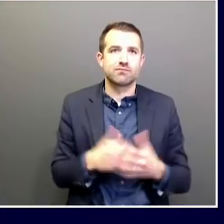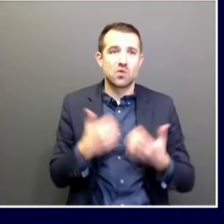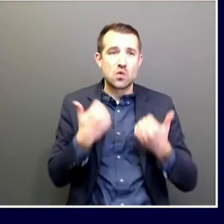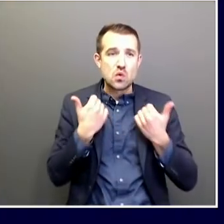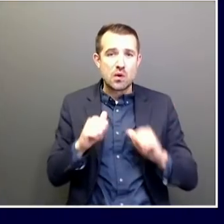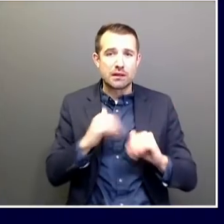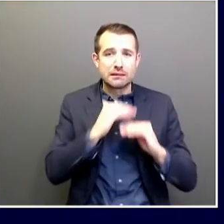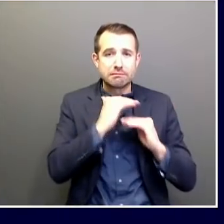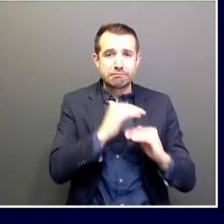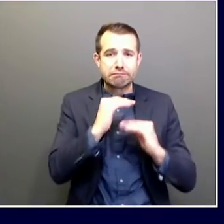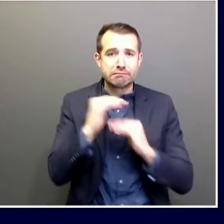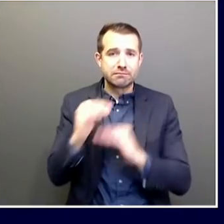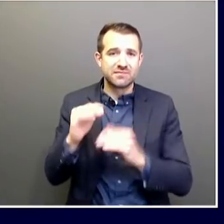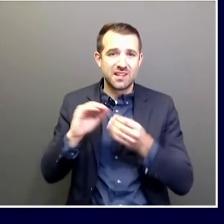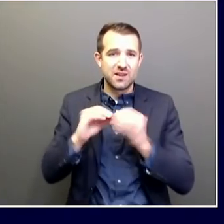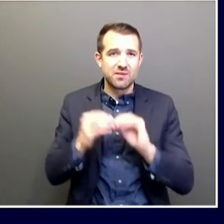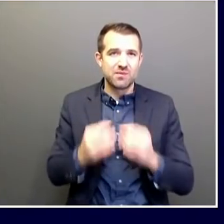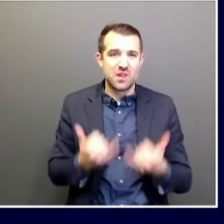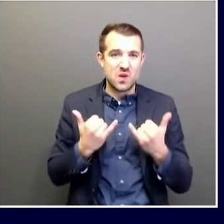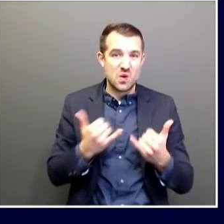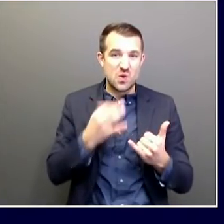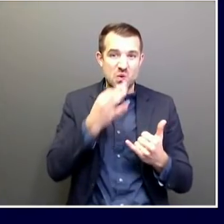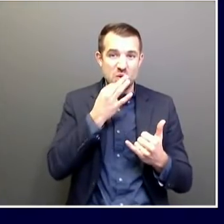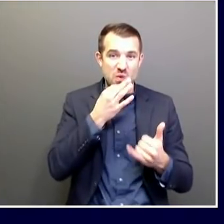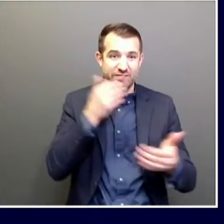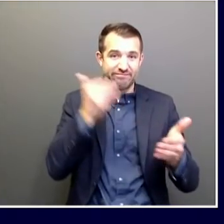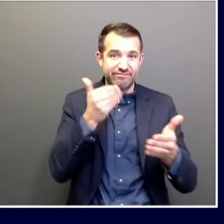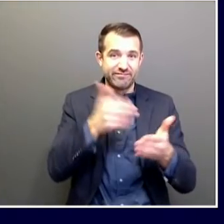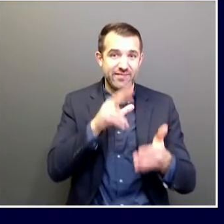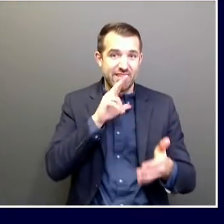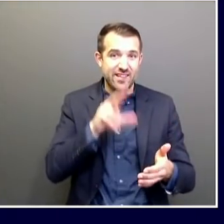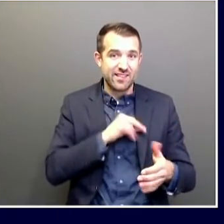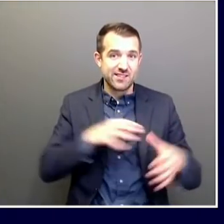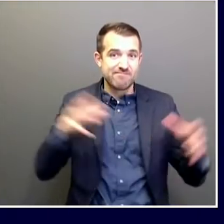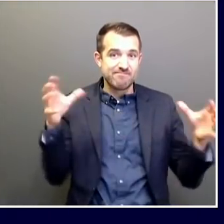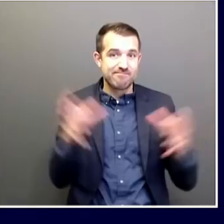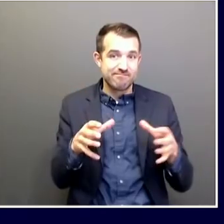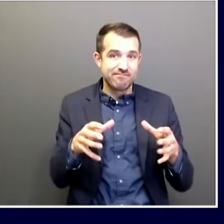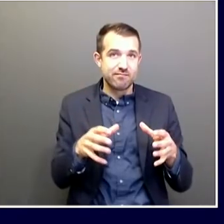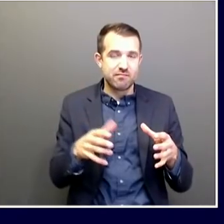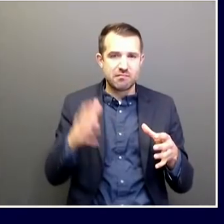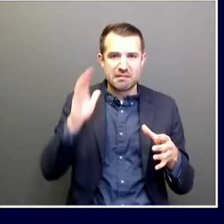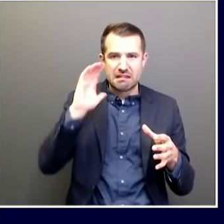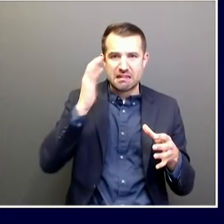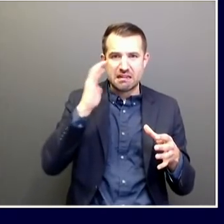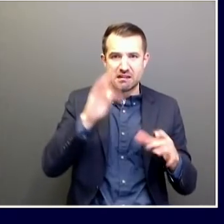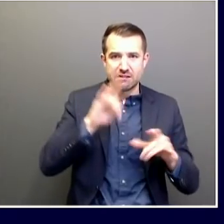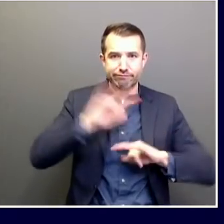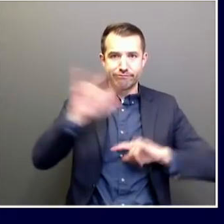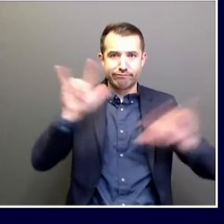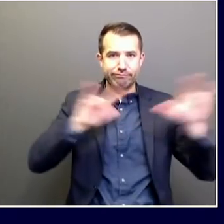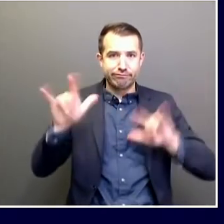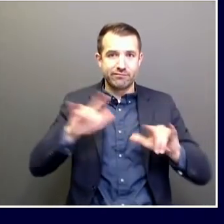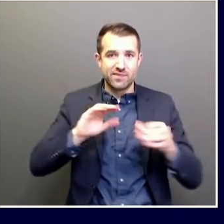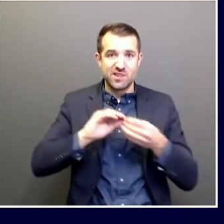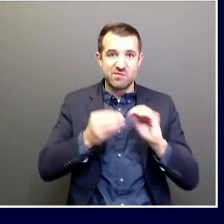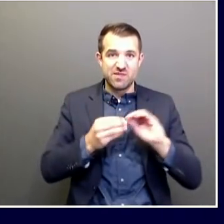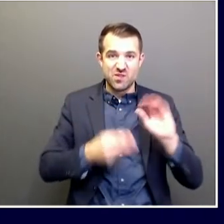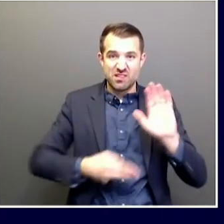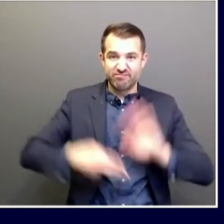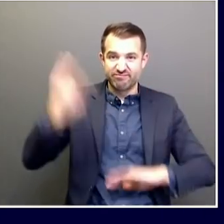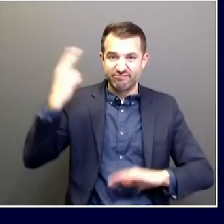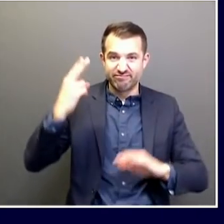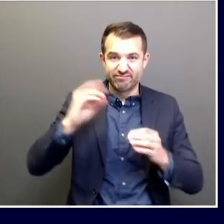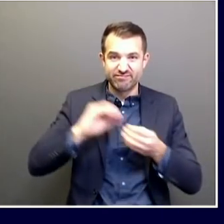seems like people are ready to get back to life as it was, at least the 2019. I think TSA travel numbers have it